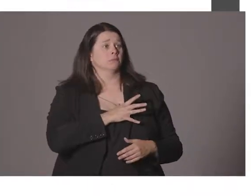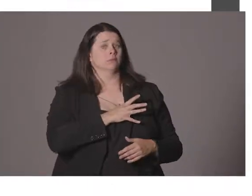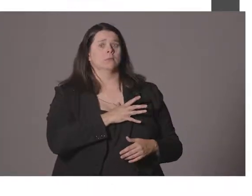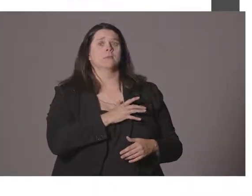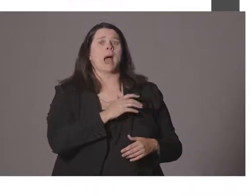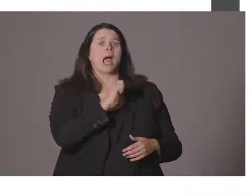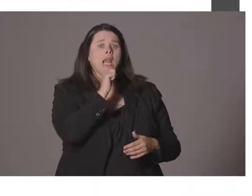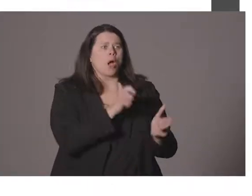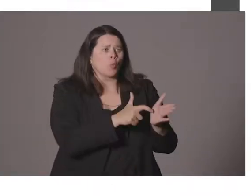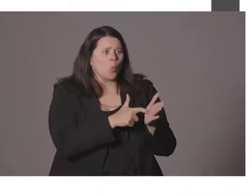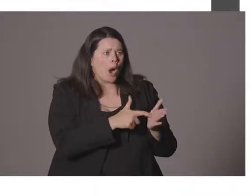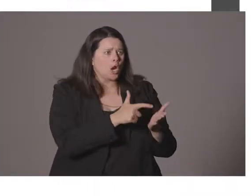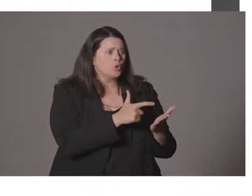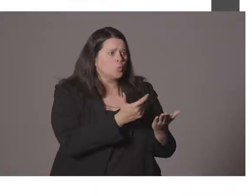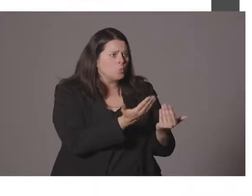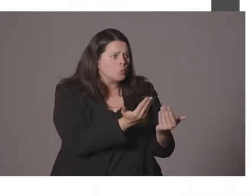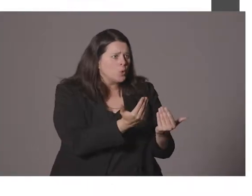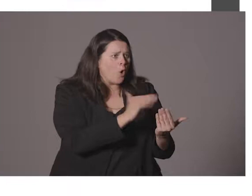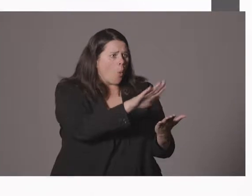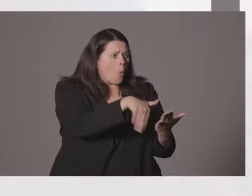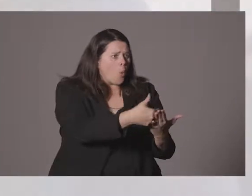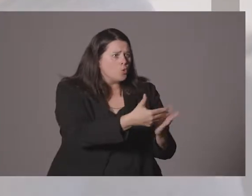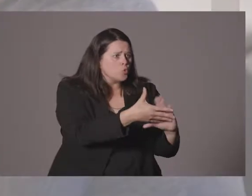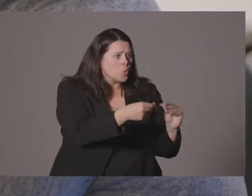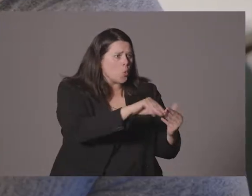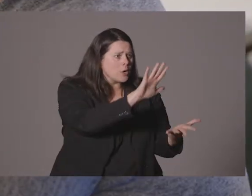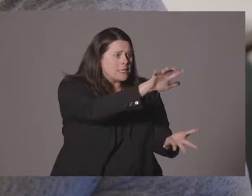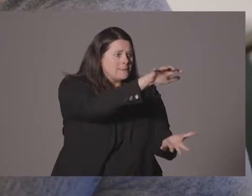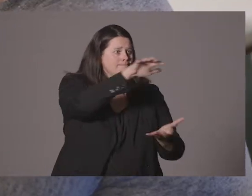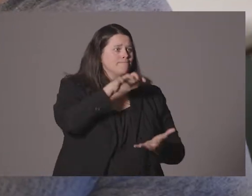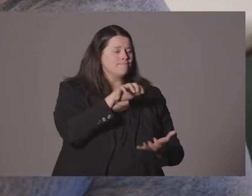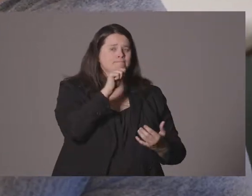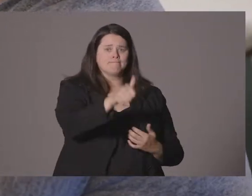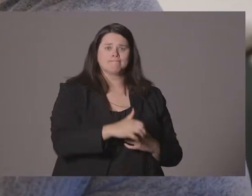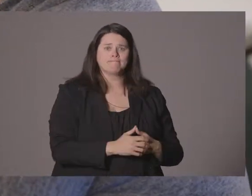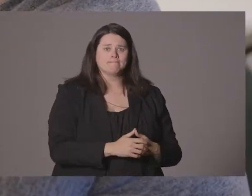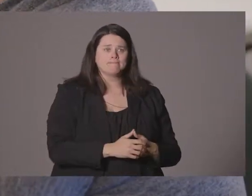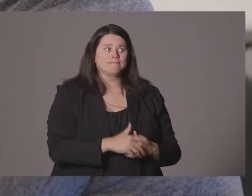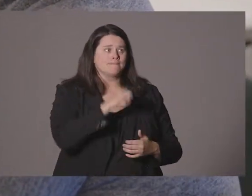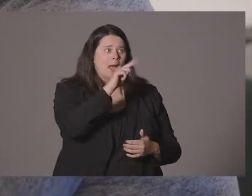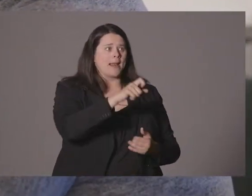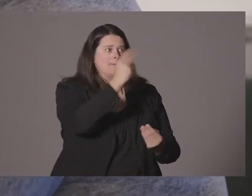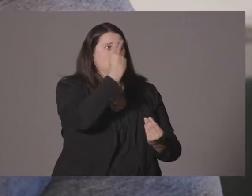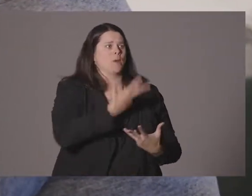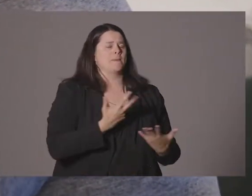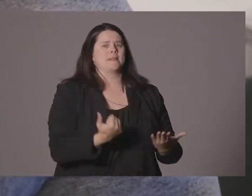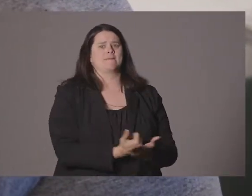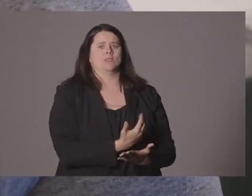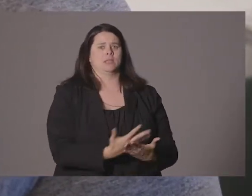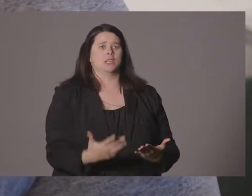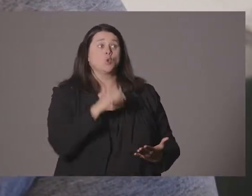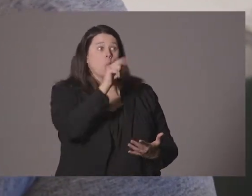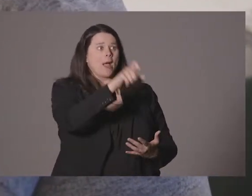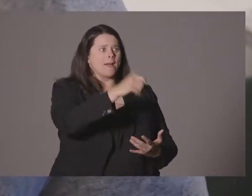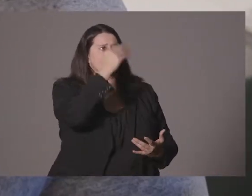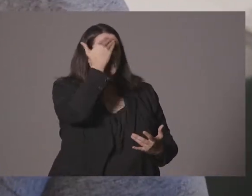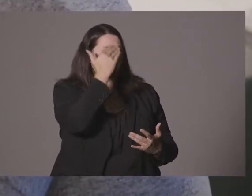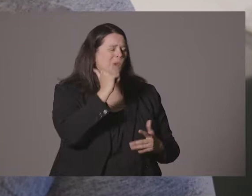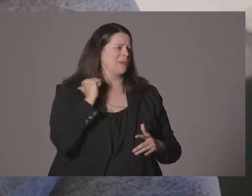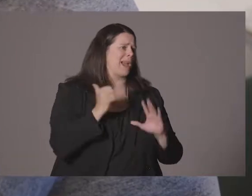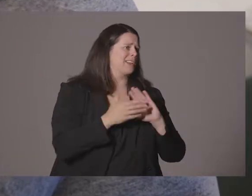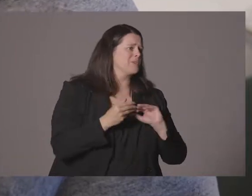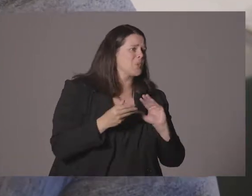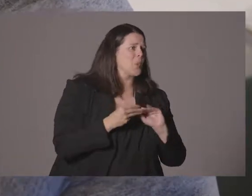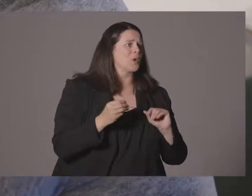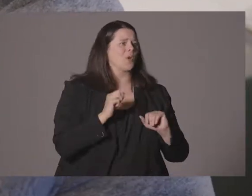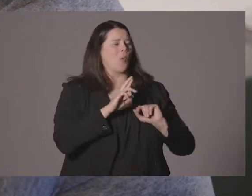Thanks, Rebecca. That nobody owes you their full story. That they don't have to